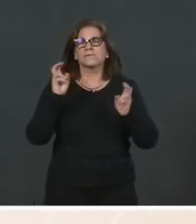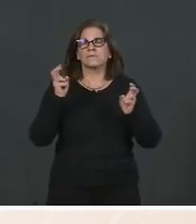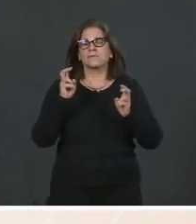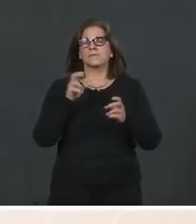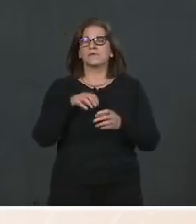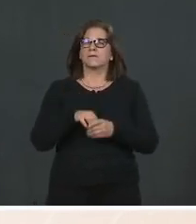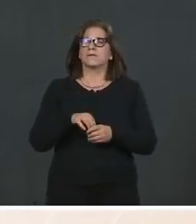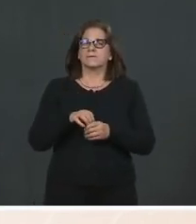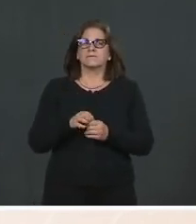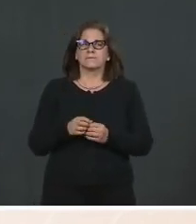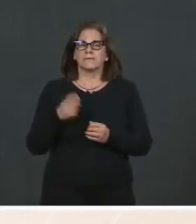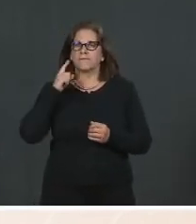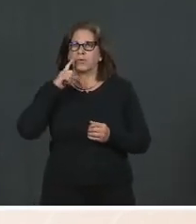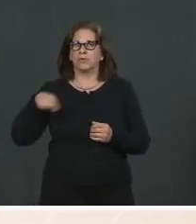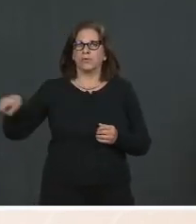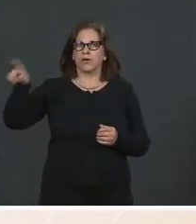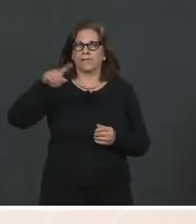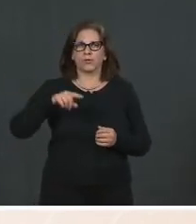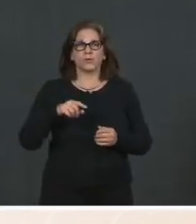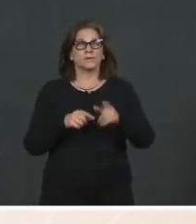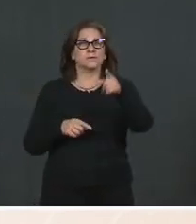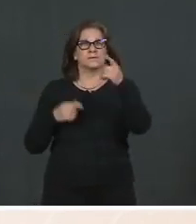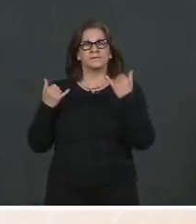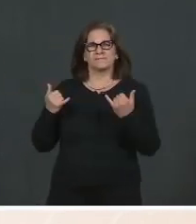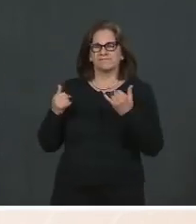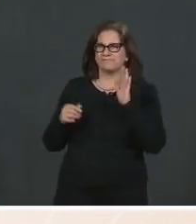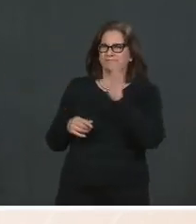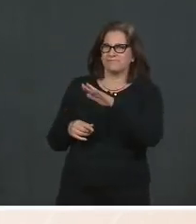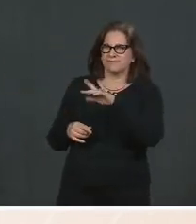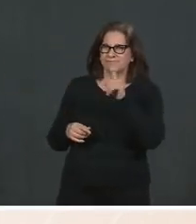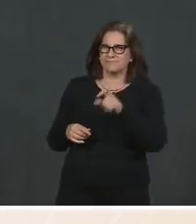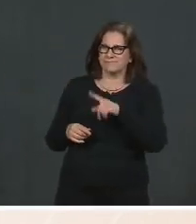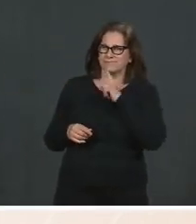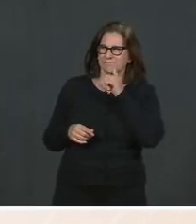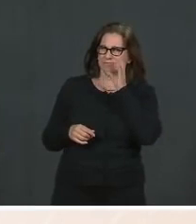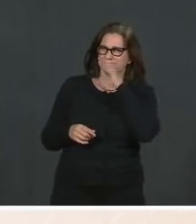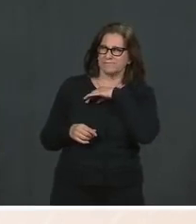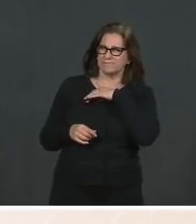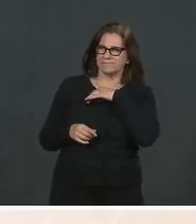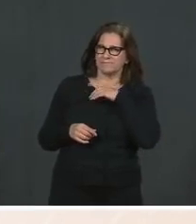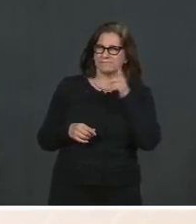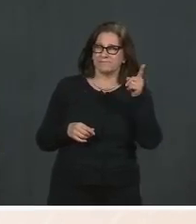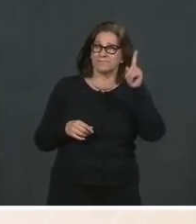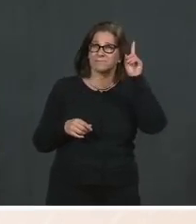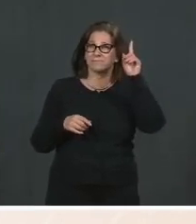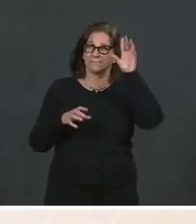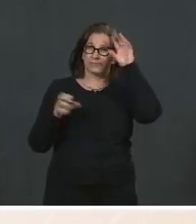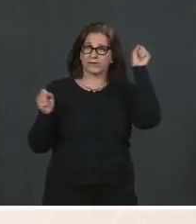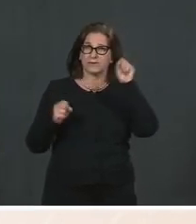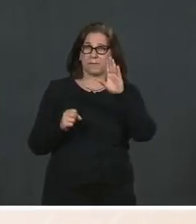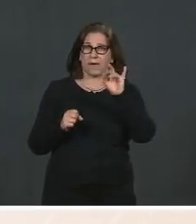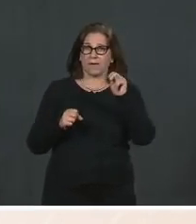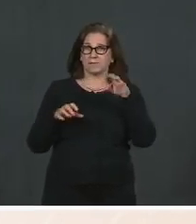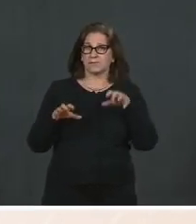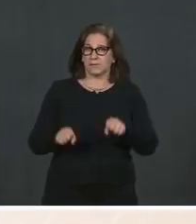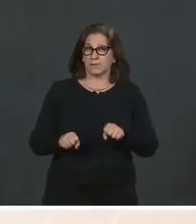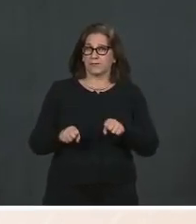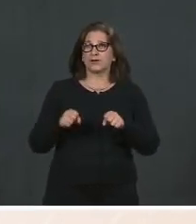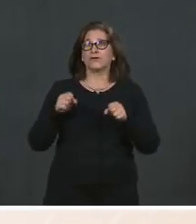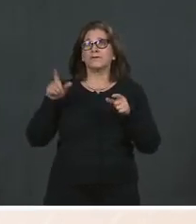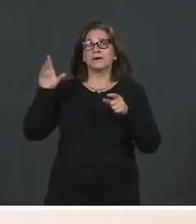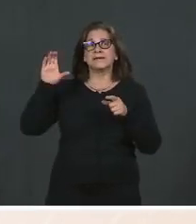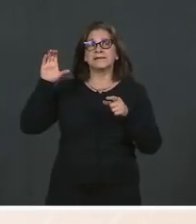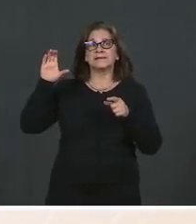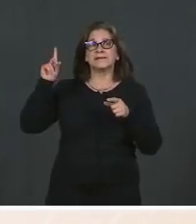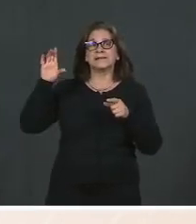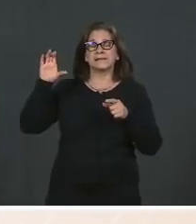most precarious moment the country's had in terms of the virus since the president took office. That's what, according to the CDC director today. Will the president not take that